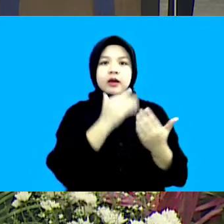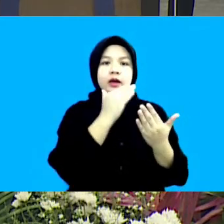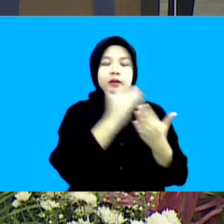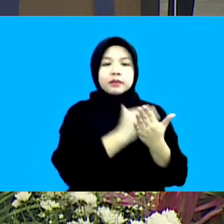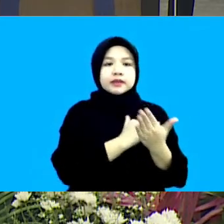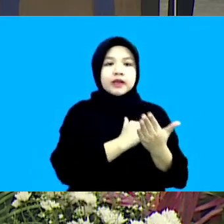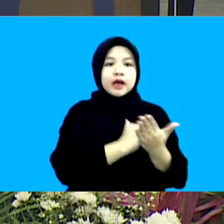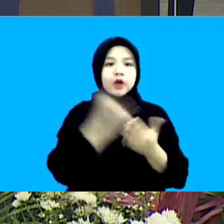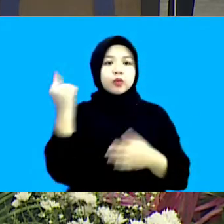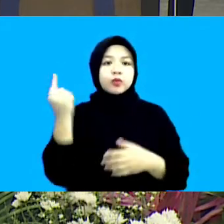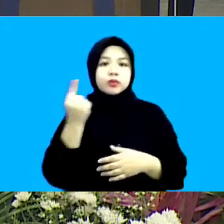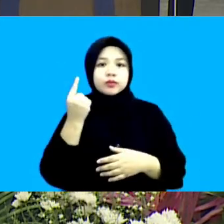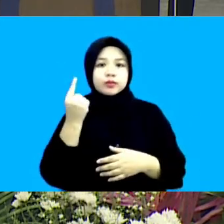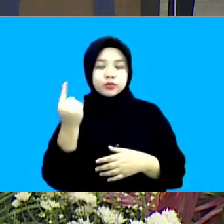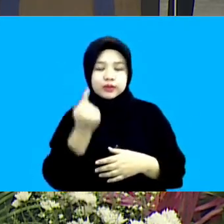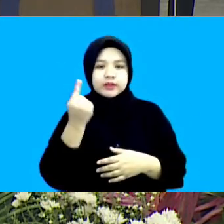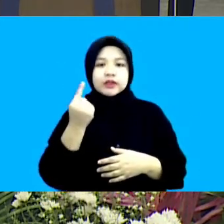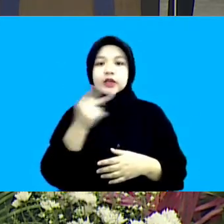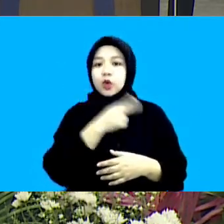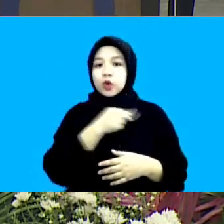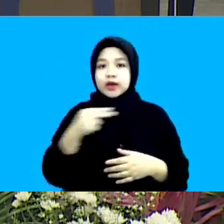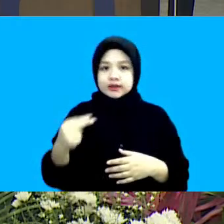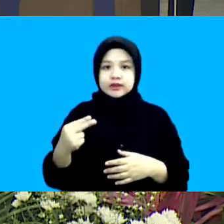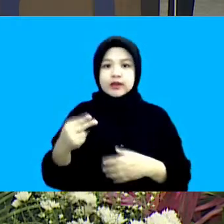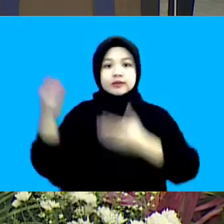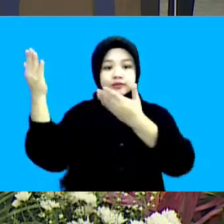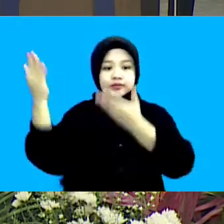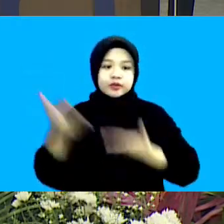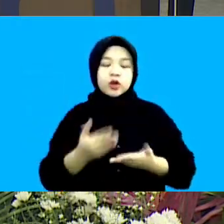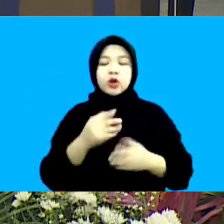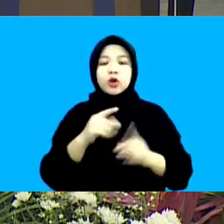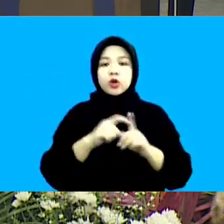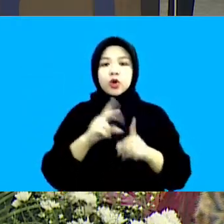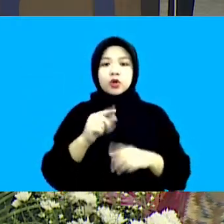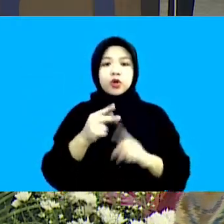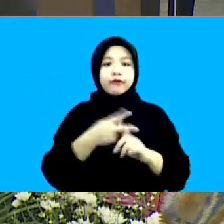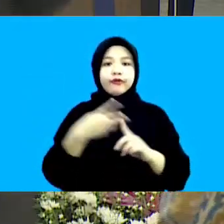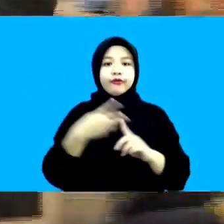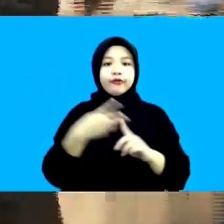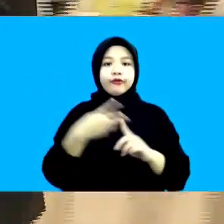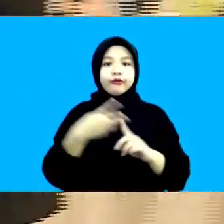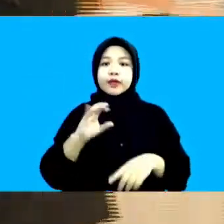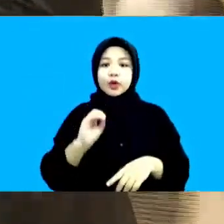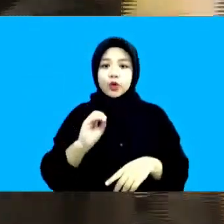and gentlemen, please warmly welcome Dr. Febrio Kacaribu.